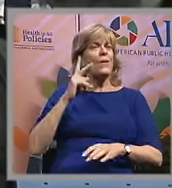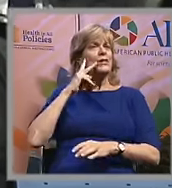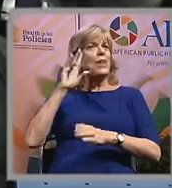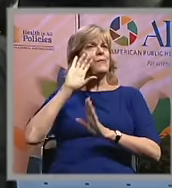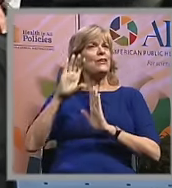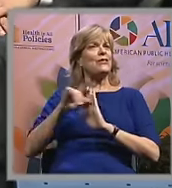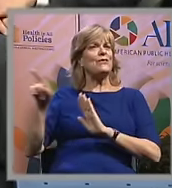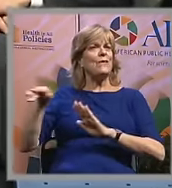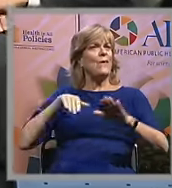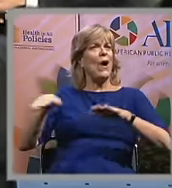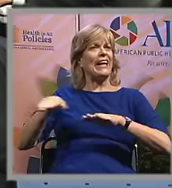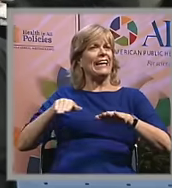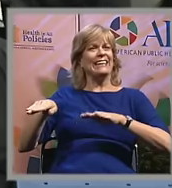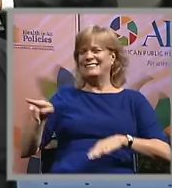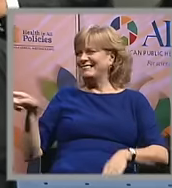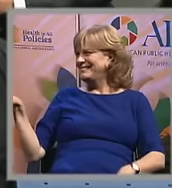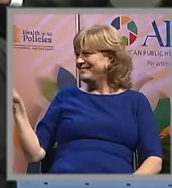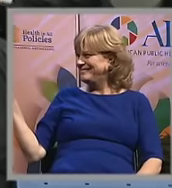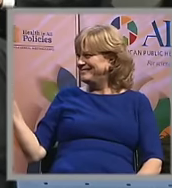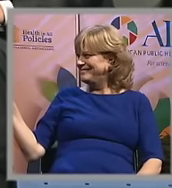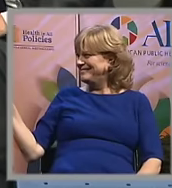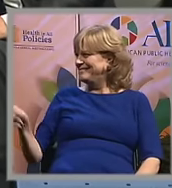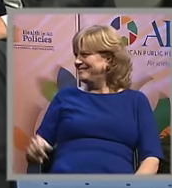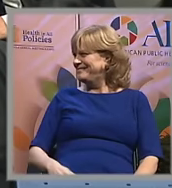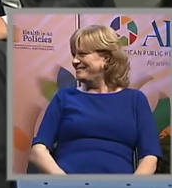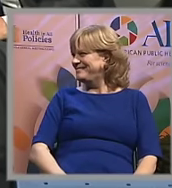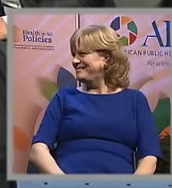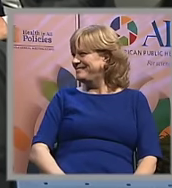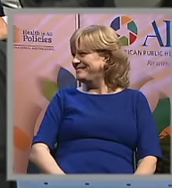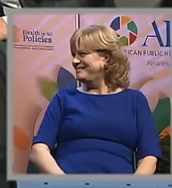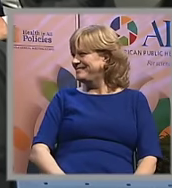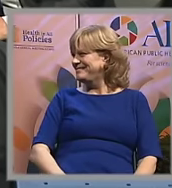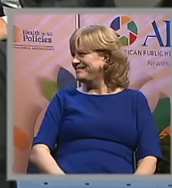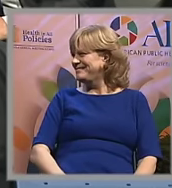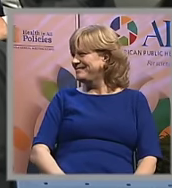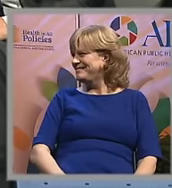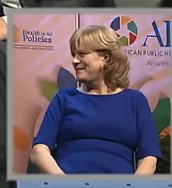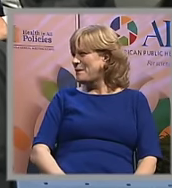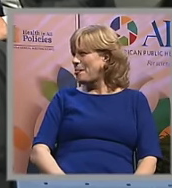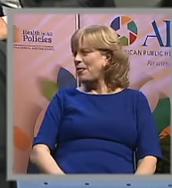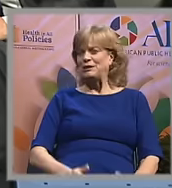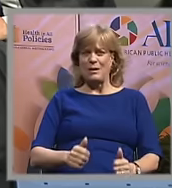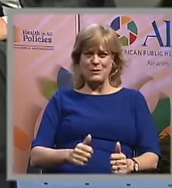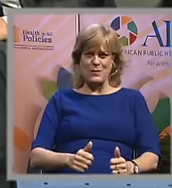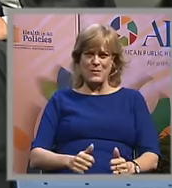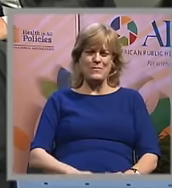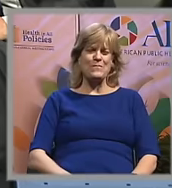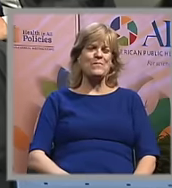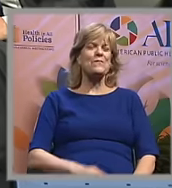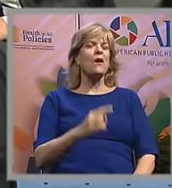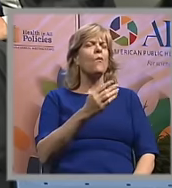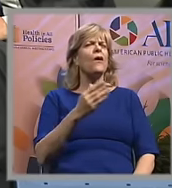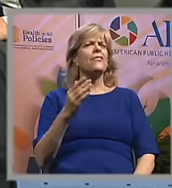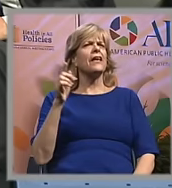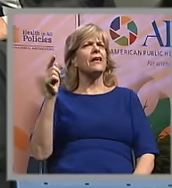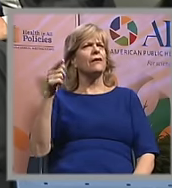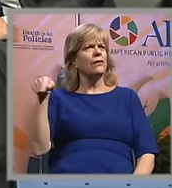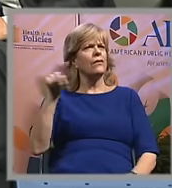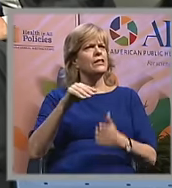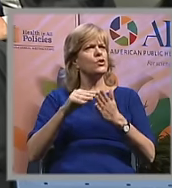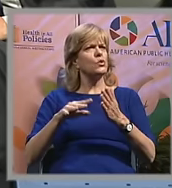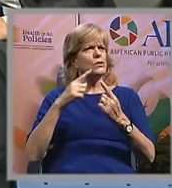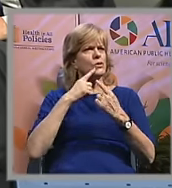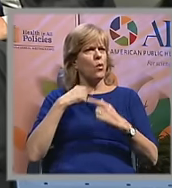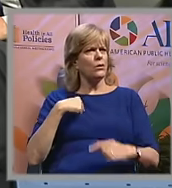as well, which we really loved. Thanks for posting that on Twitter. But one of the things that they told us when